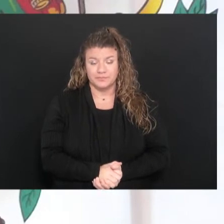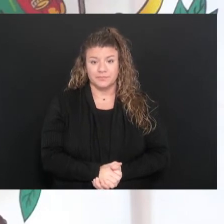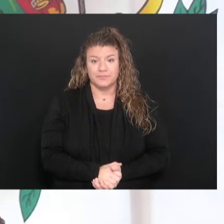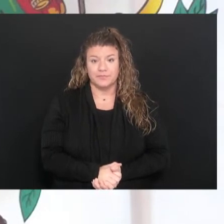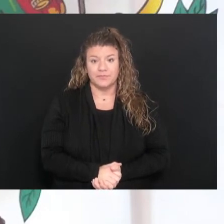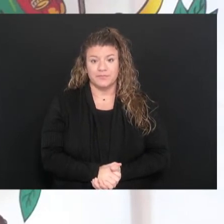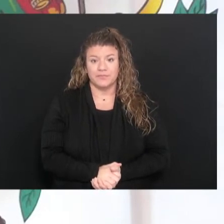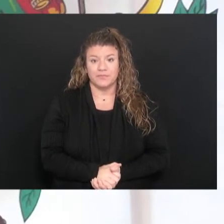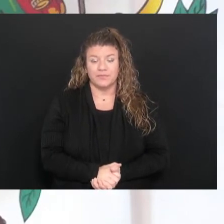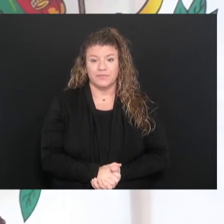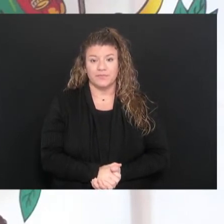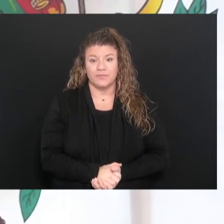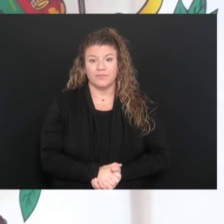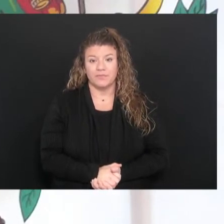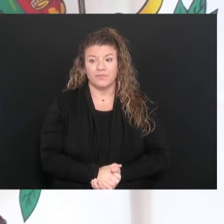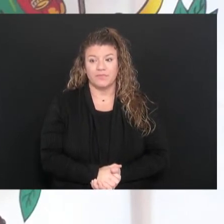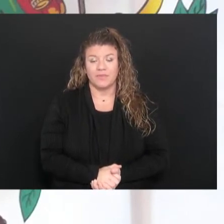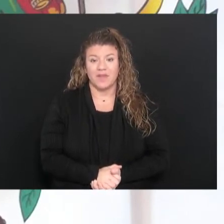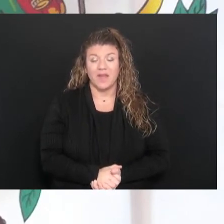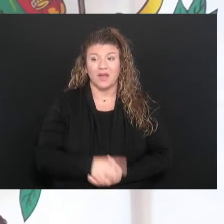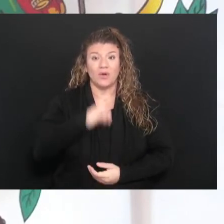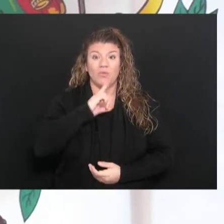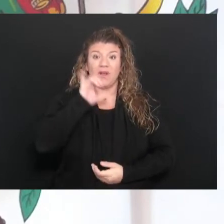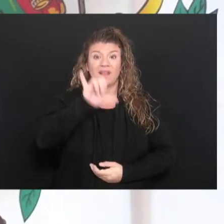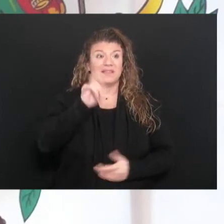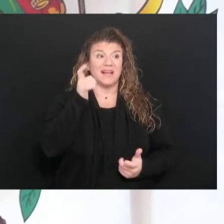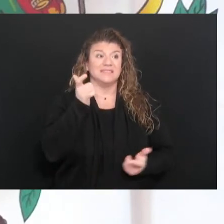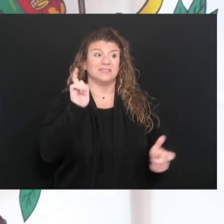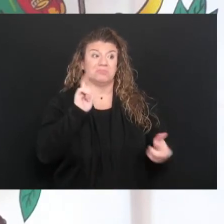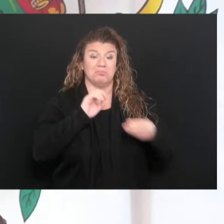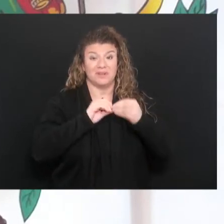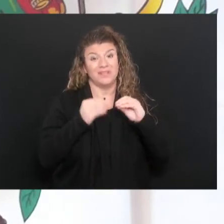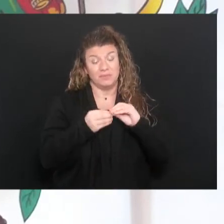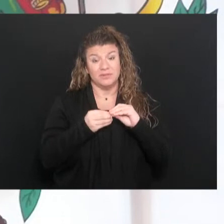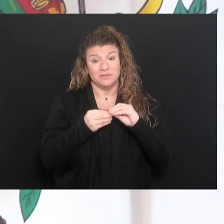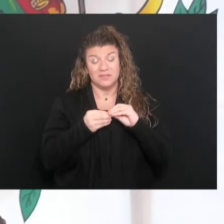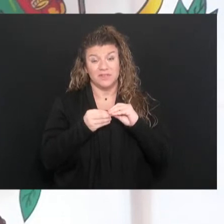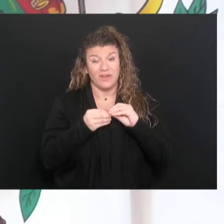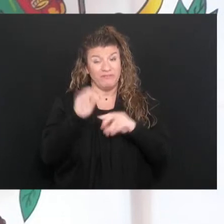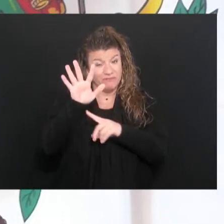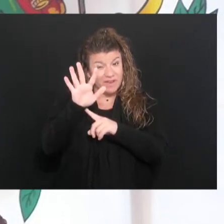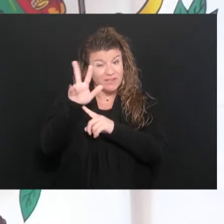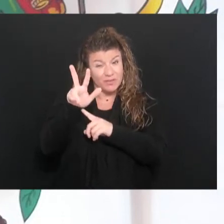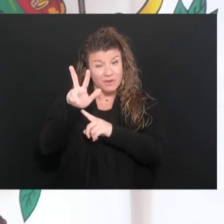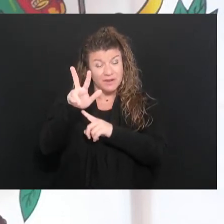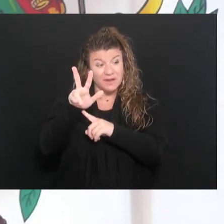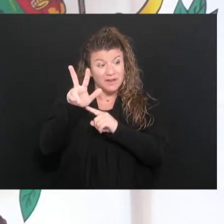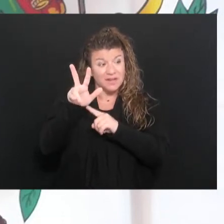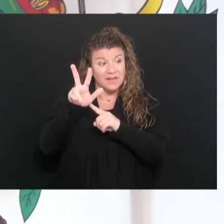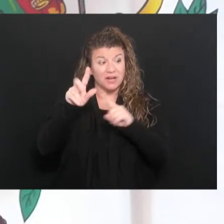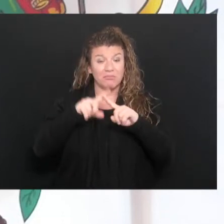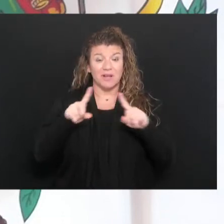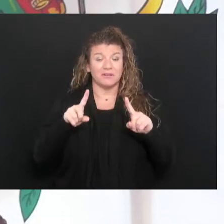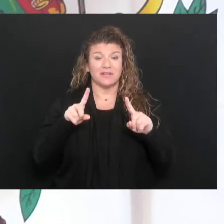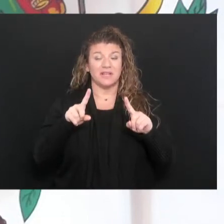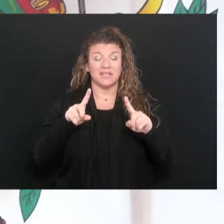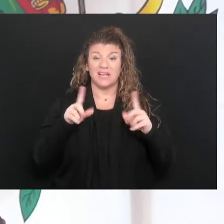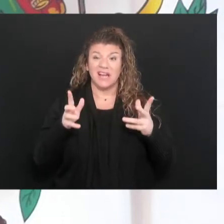It is an astronomical number when you think about it, 53, but